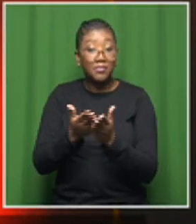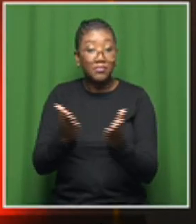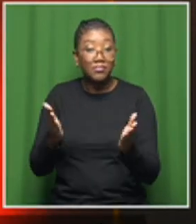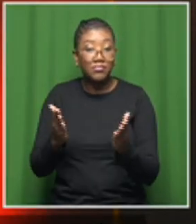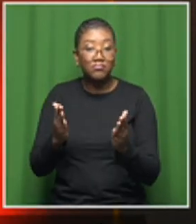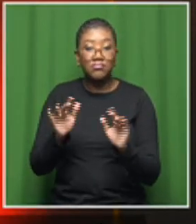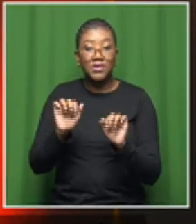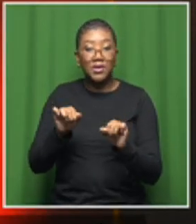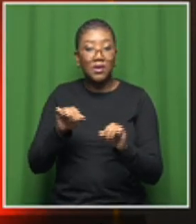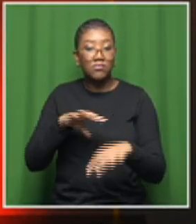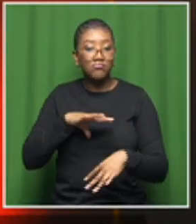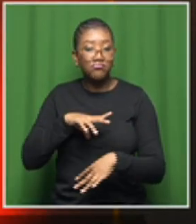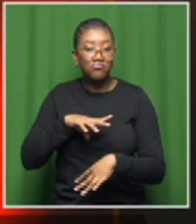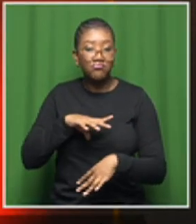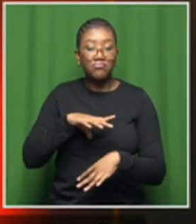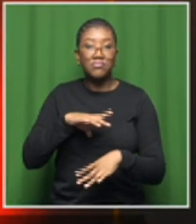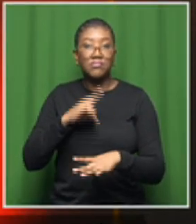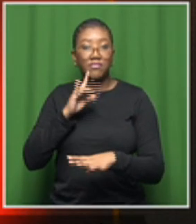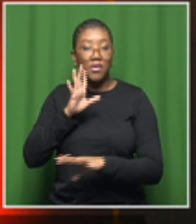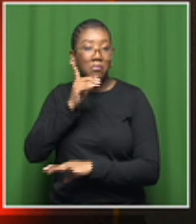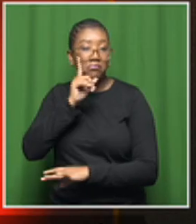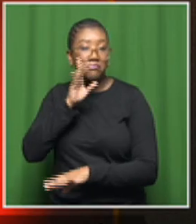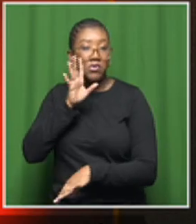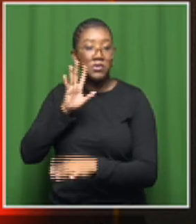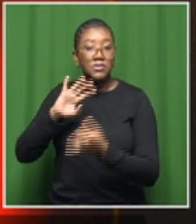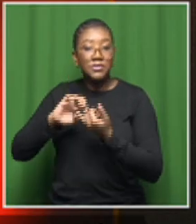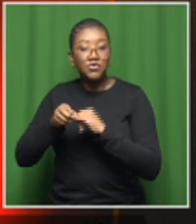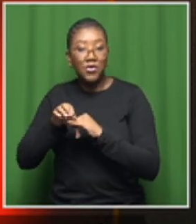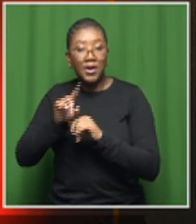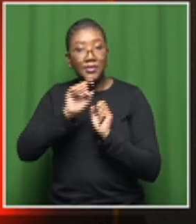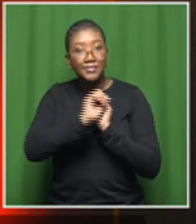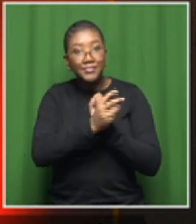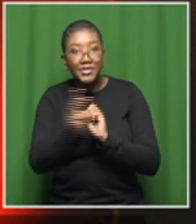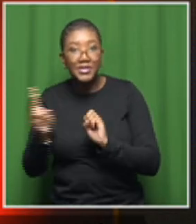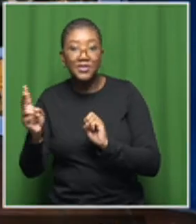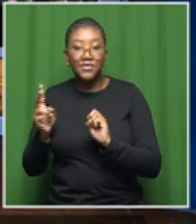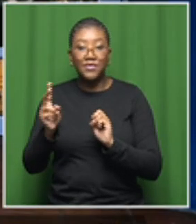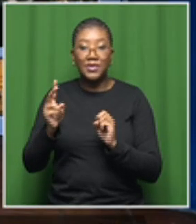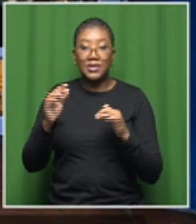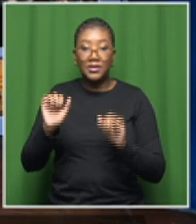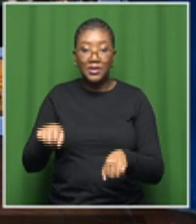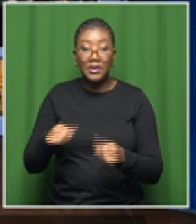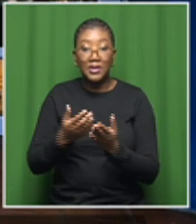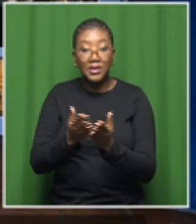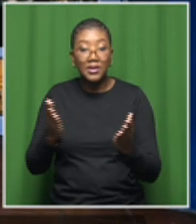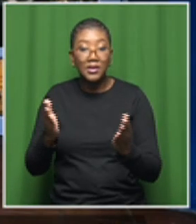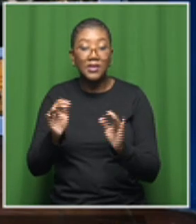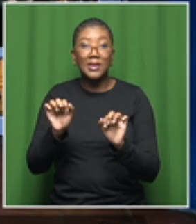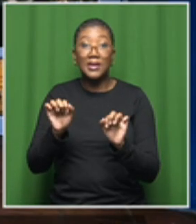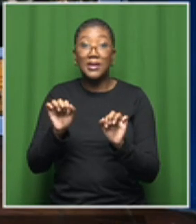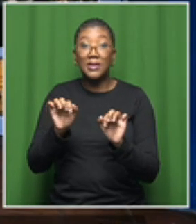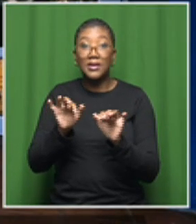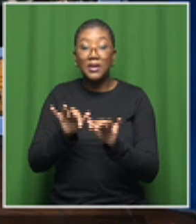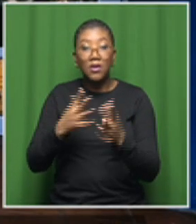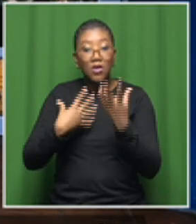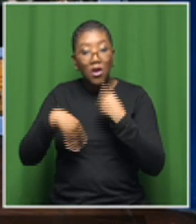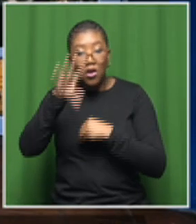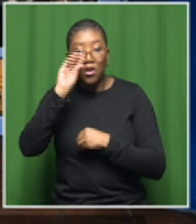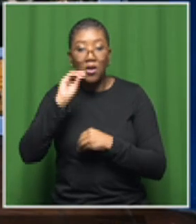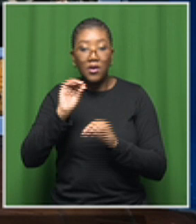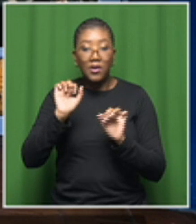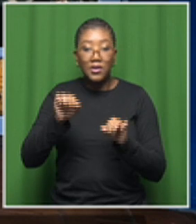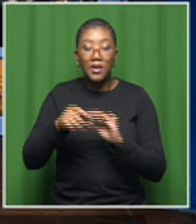different things. It's a playground. It is a space for people to really just learn real